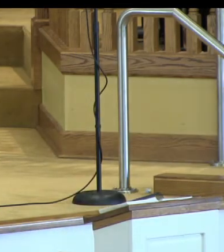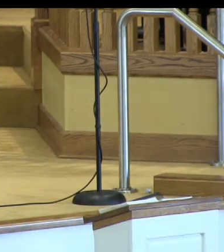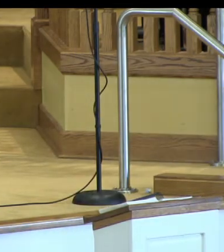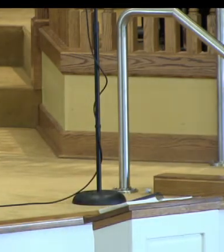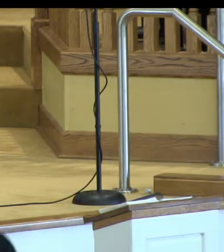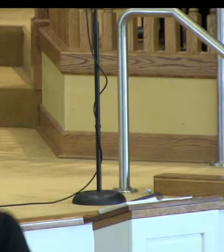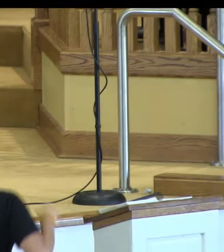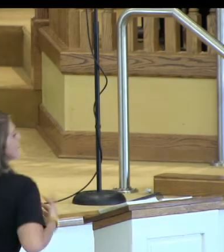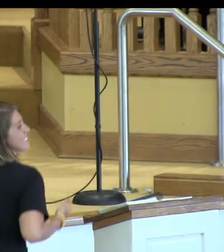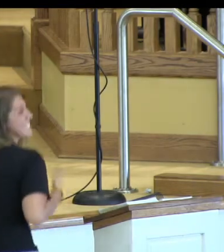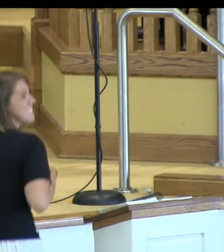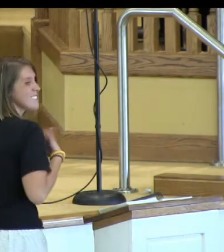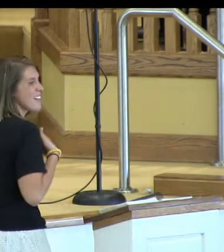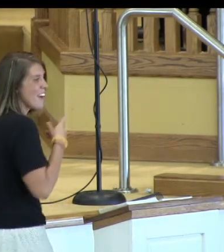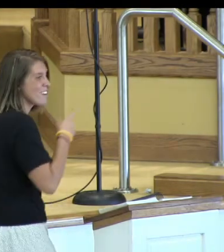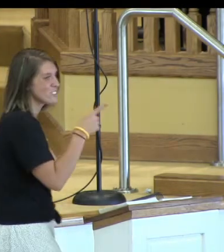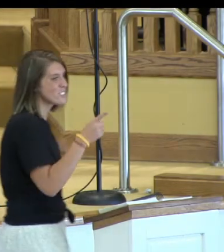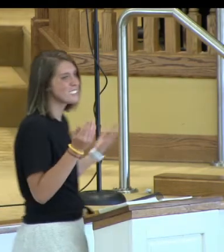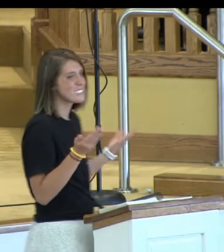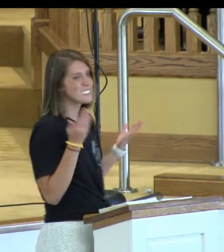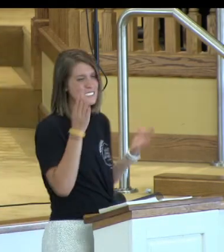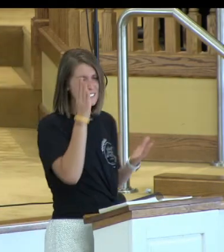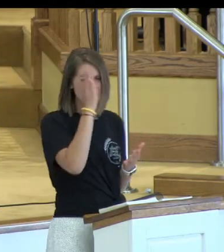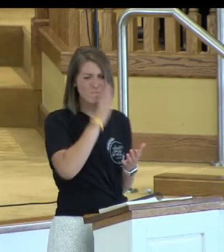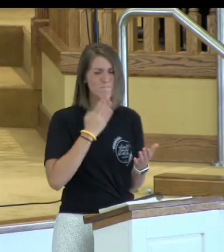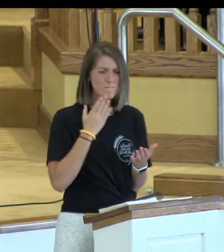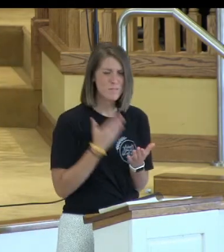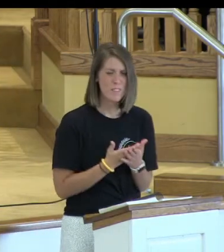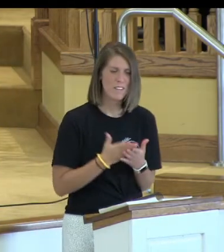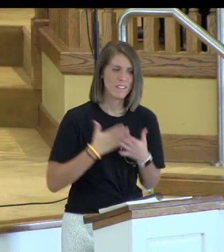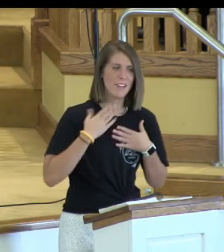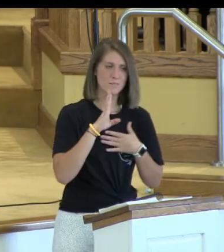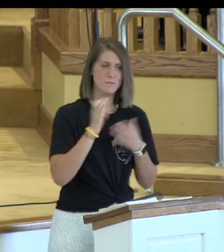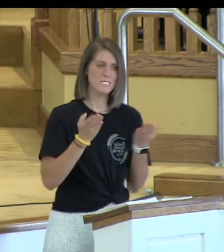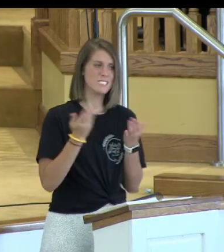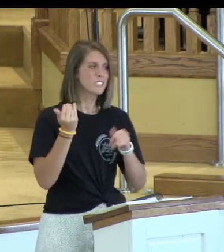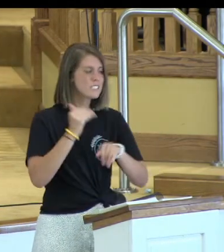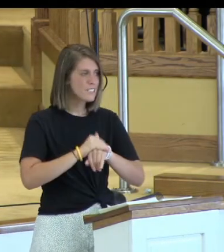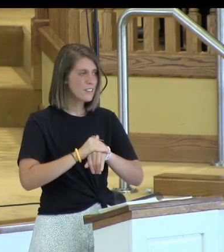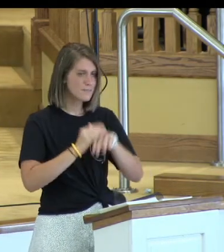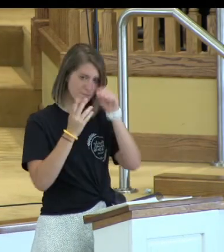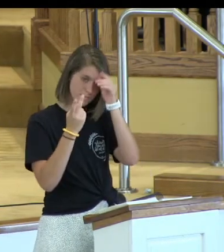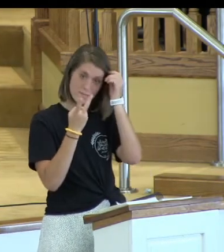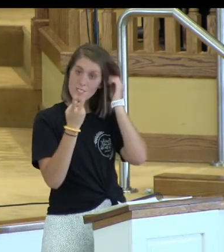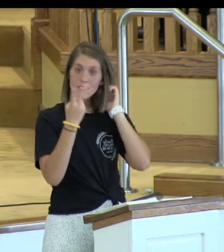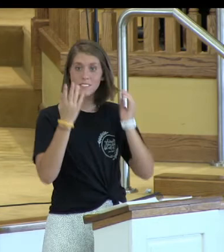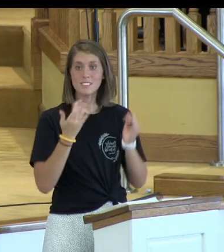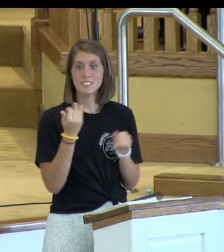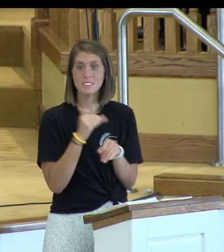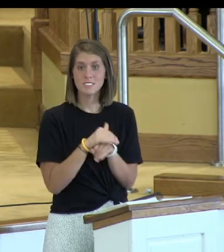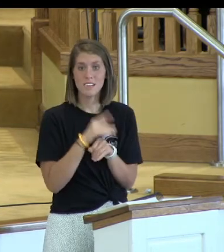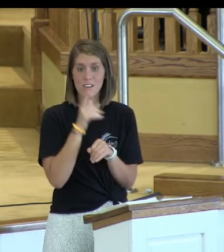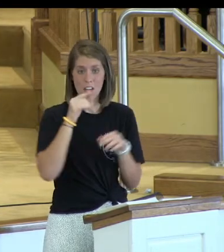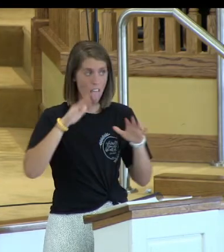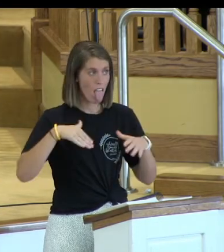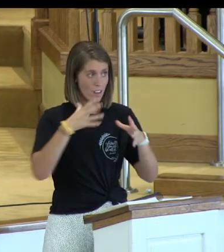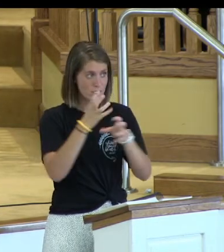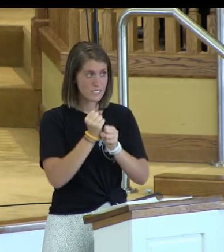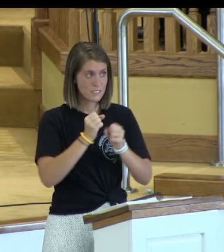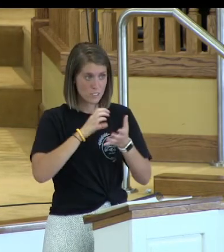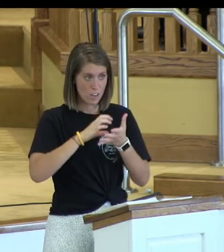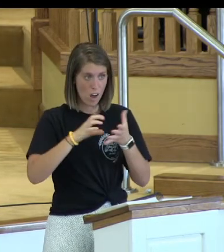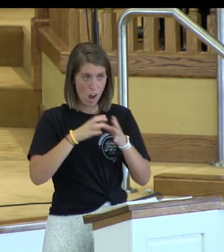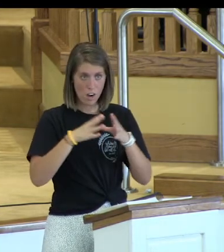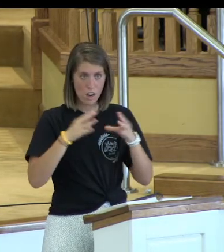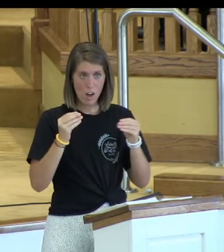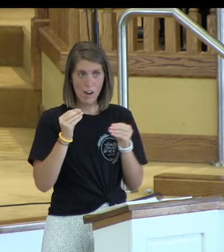Amen. Oh, so glad you're here. Isn't God good? I'm glad to be here tonight. Is there any visitors tonight that have not received a visitor card? Or men in the